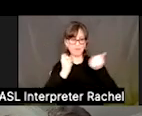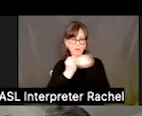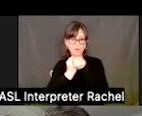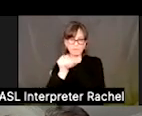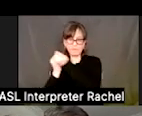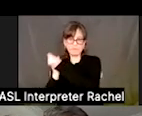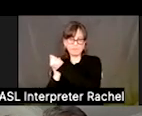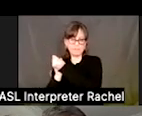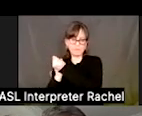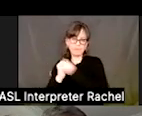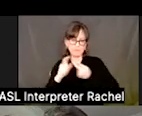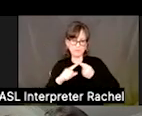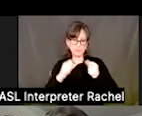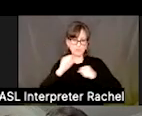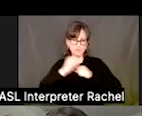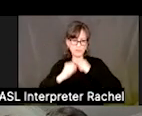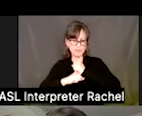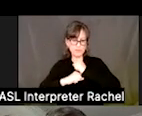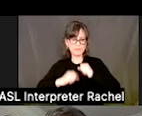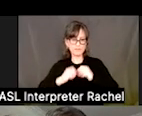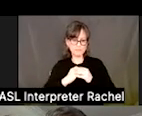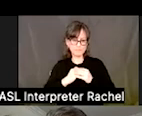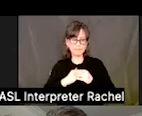the structure. Next slide.